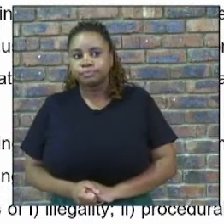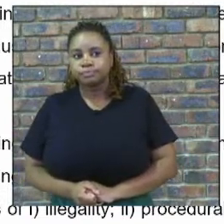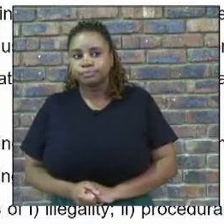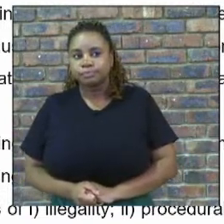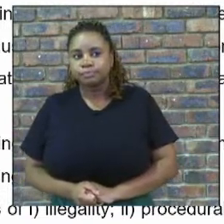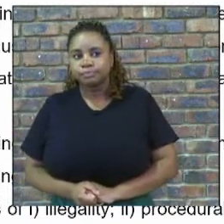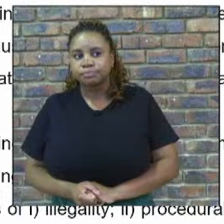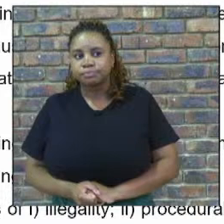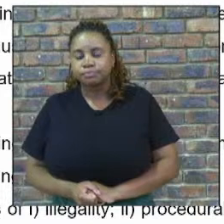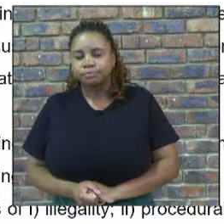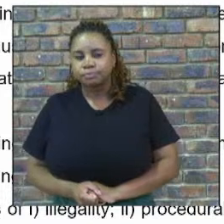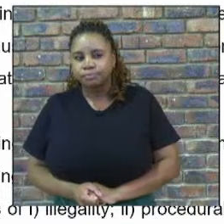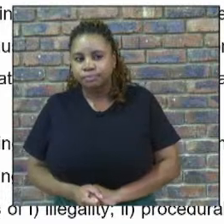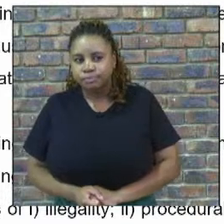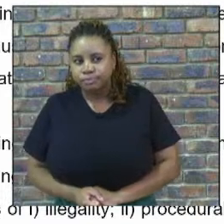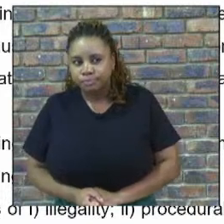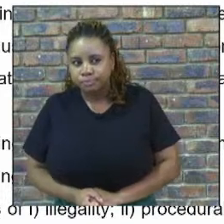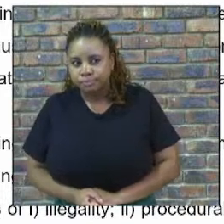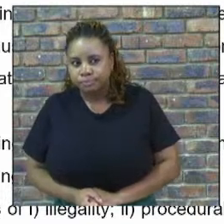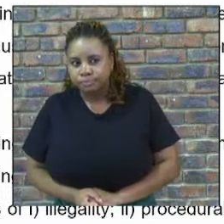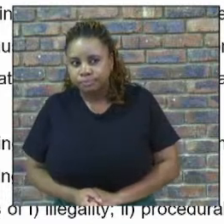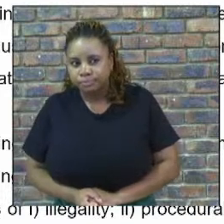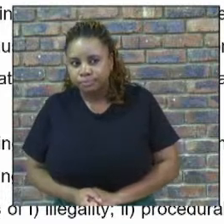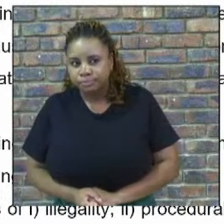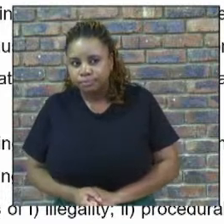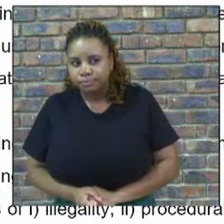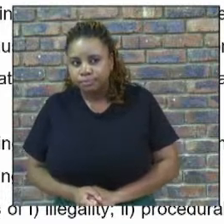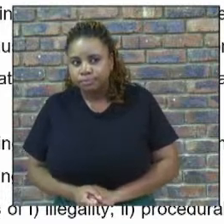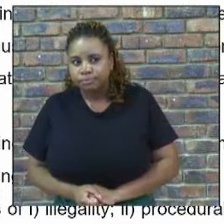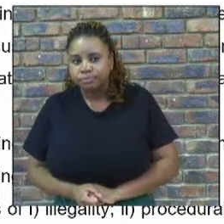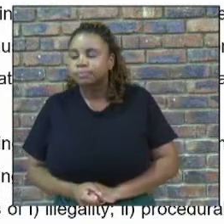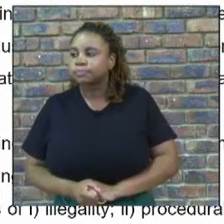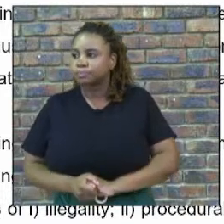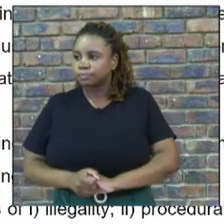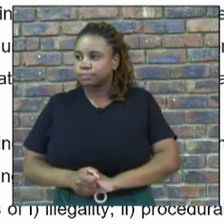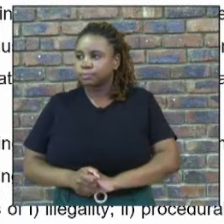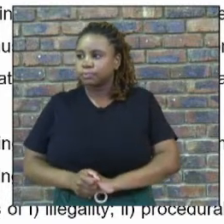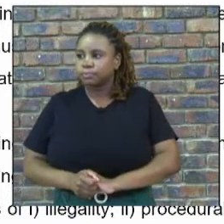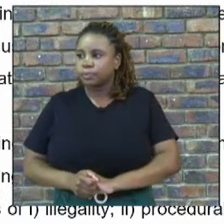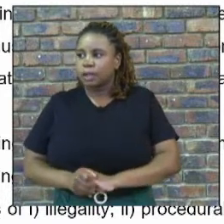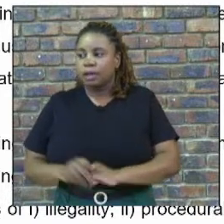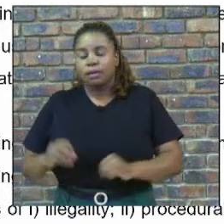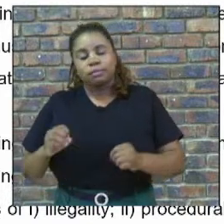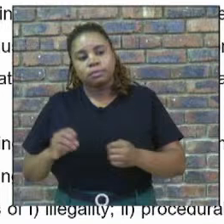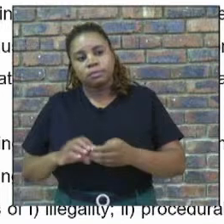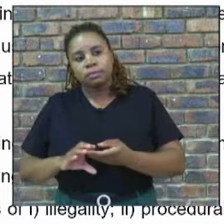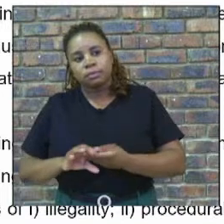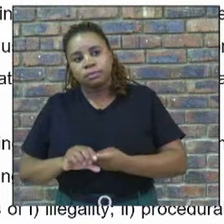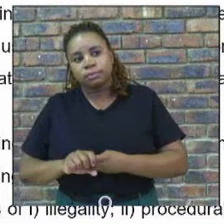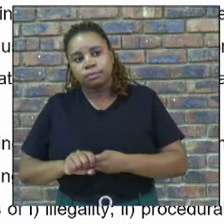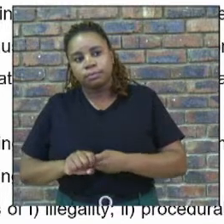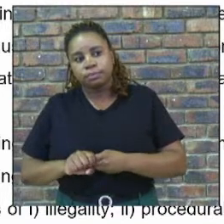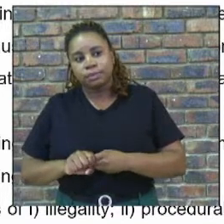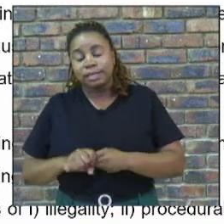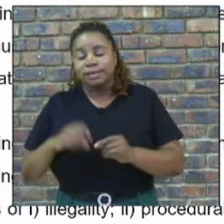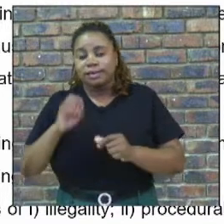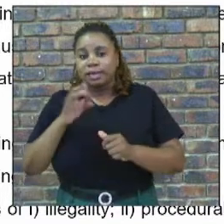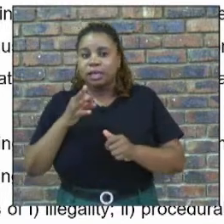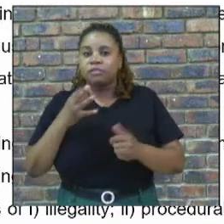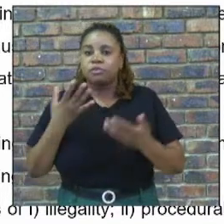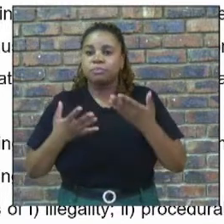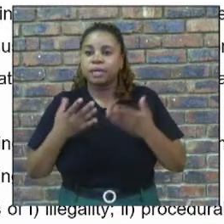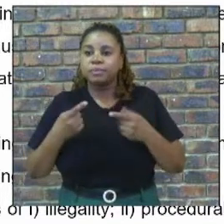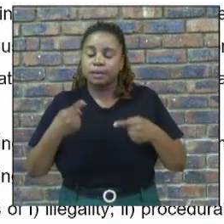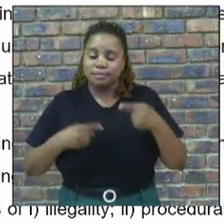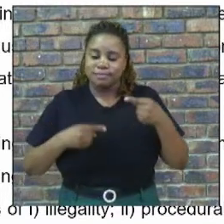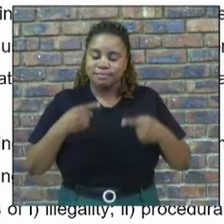mandatory and binding, providing an alternative dispute resolution mechanism with the aim of avoiding litigation, which